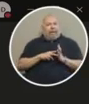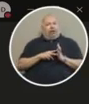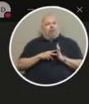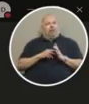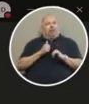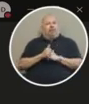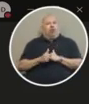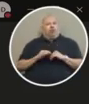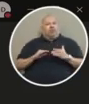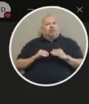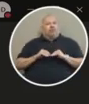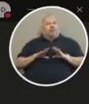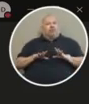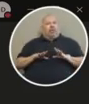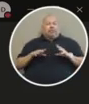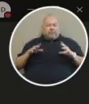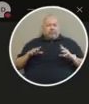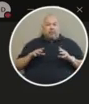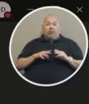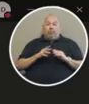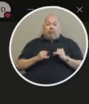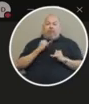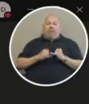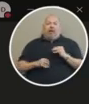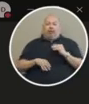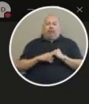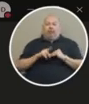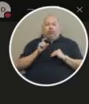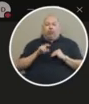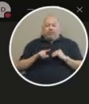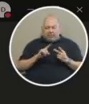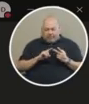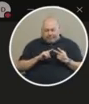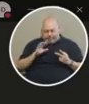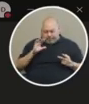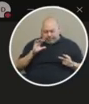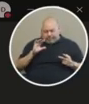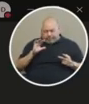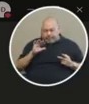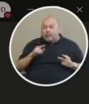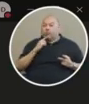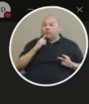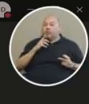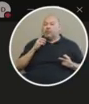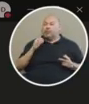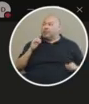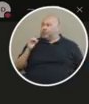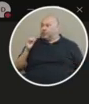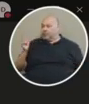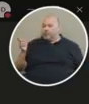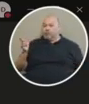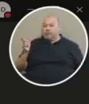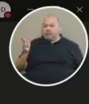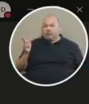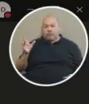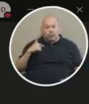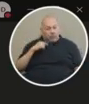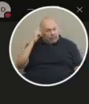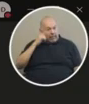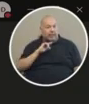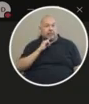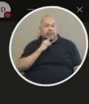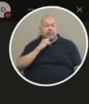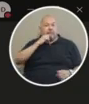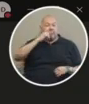spreads in our community. And the final question I have, Mario, is you said just to make sure we are taking it seriously, and